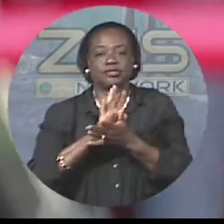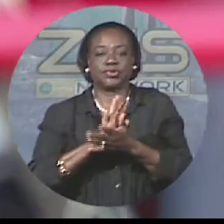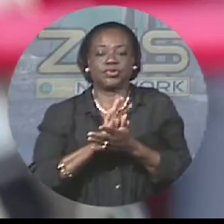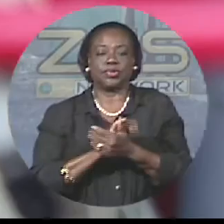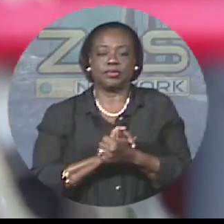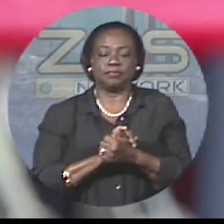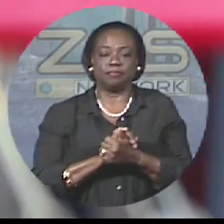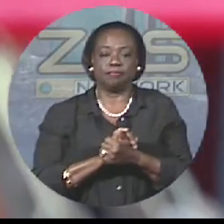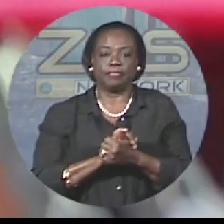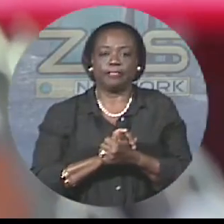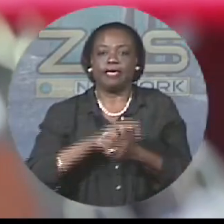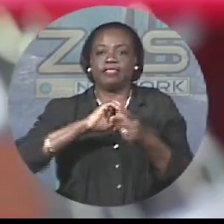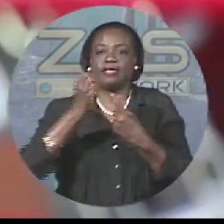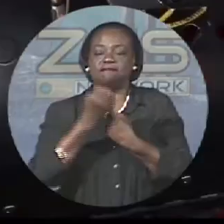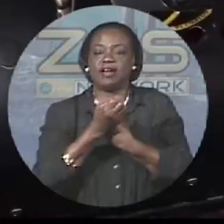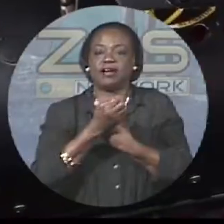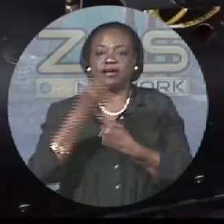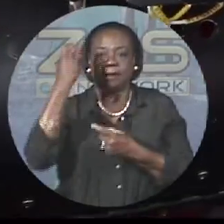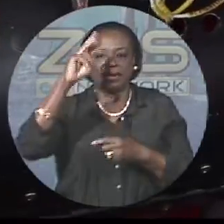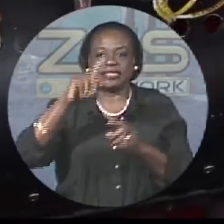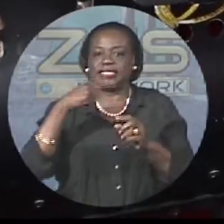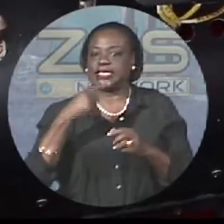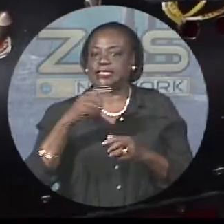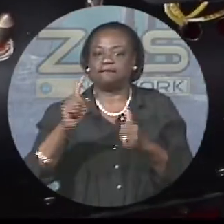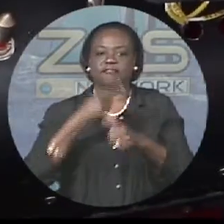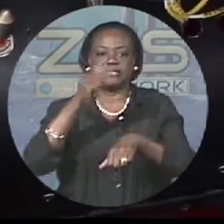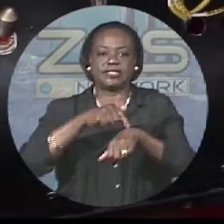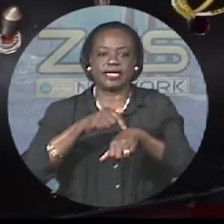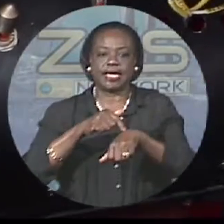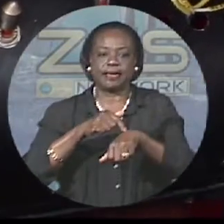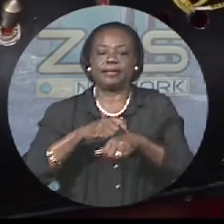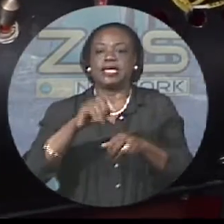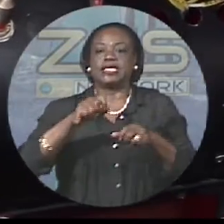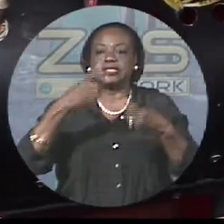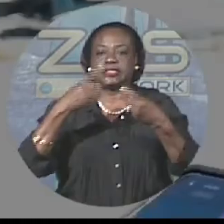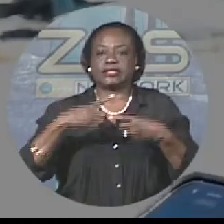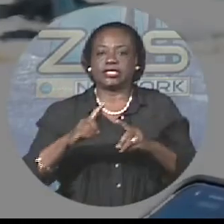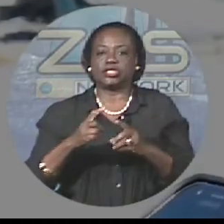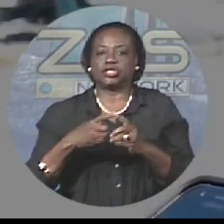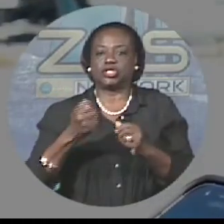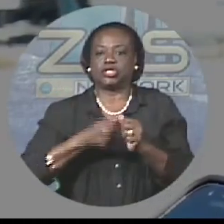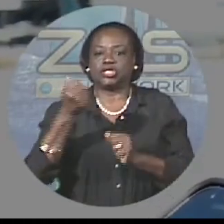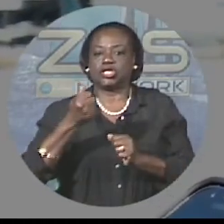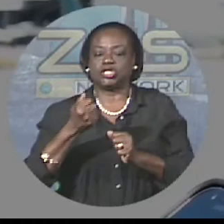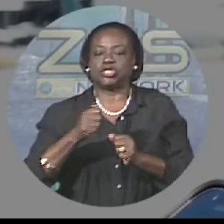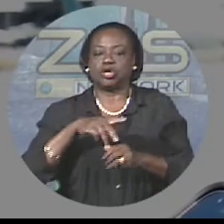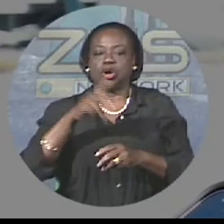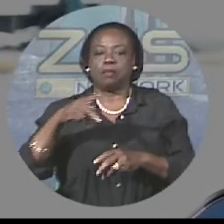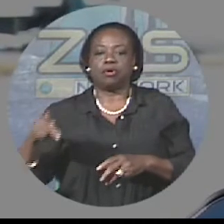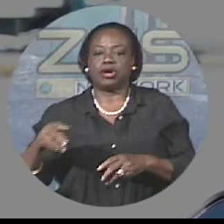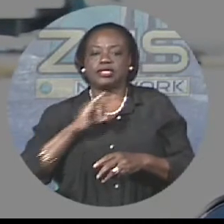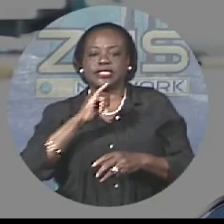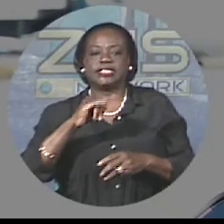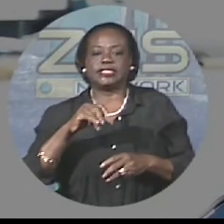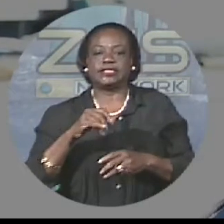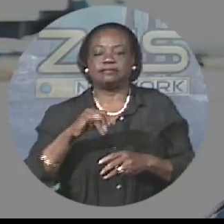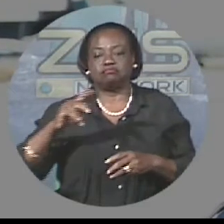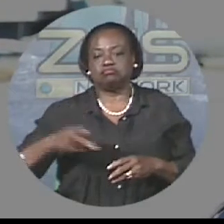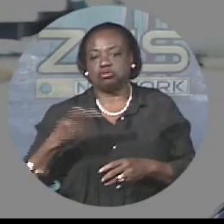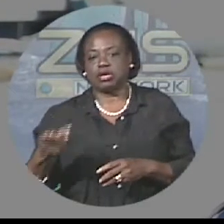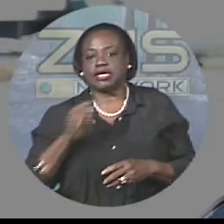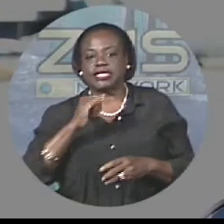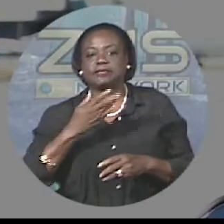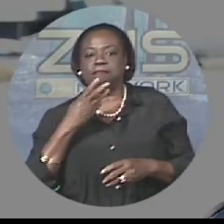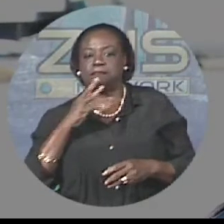activities. The Environment Minister says it is the first time that such product is being used. I'm very hopeful. I've seen the product